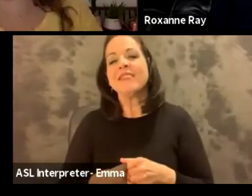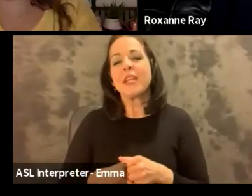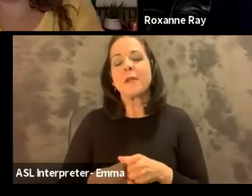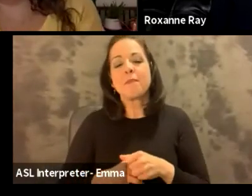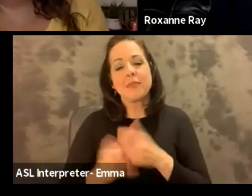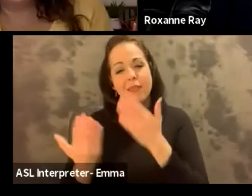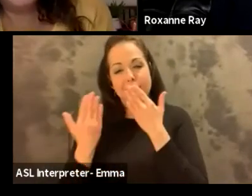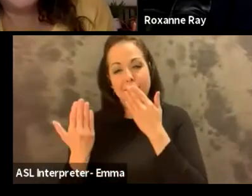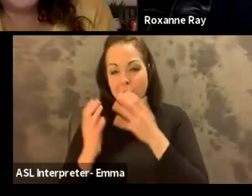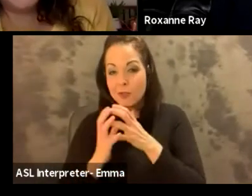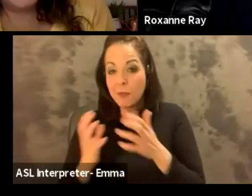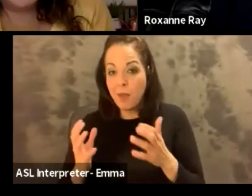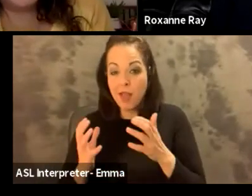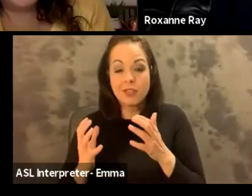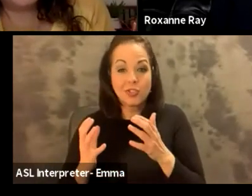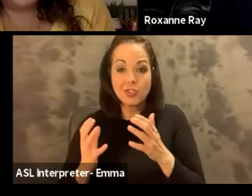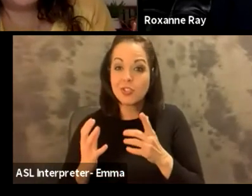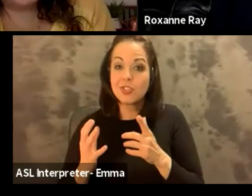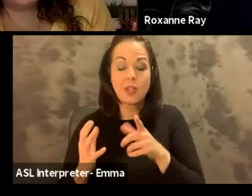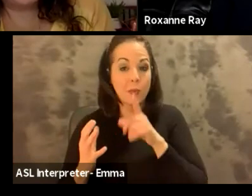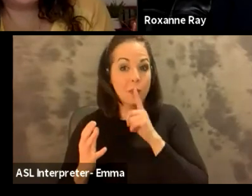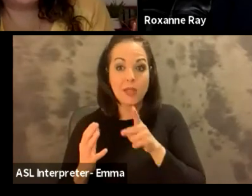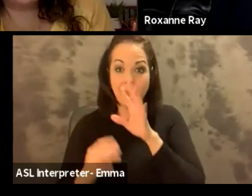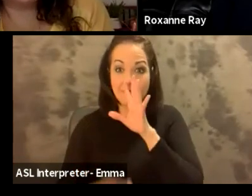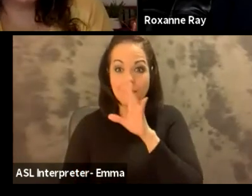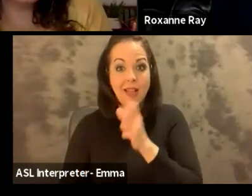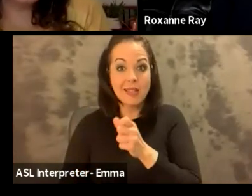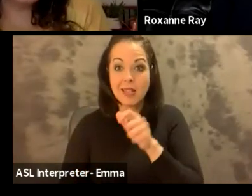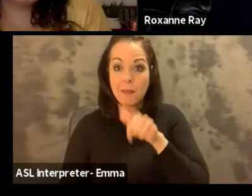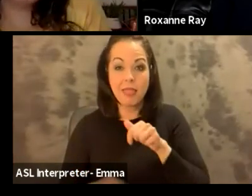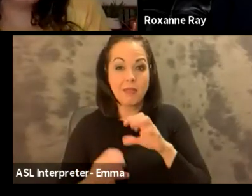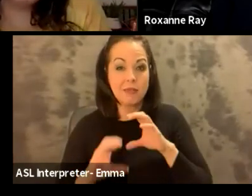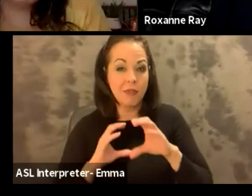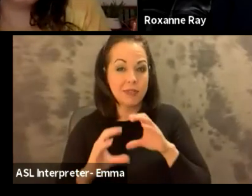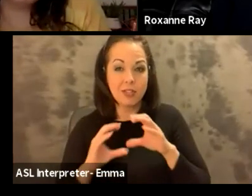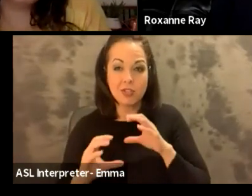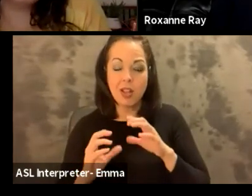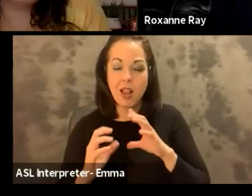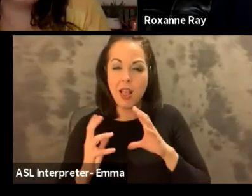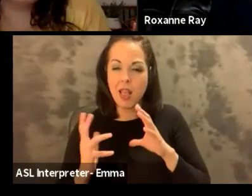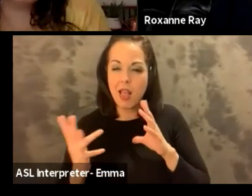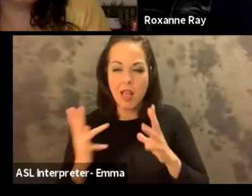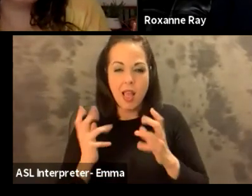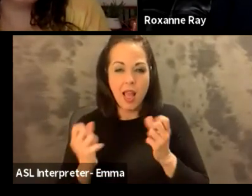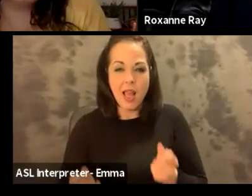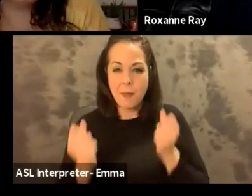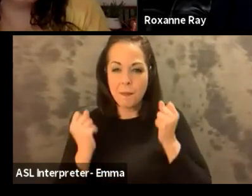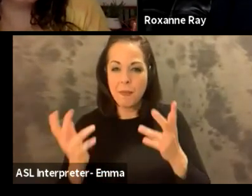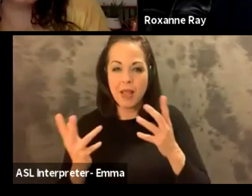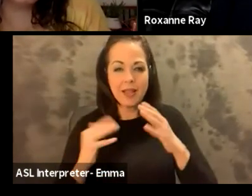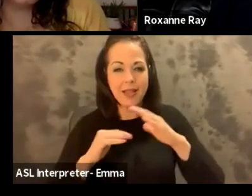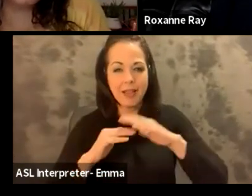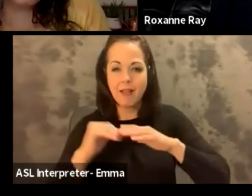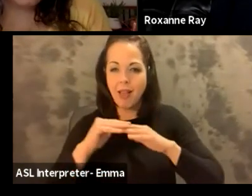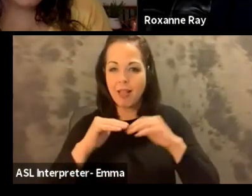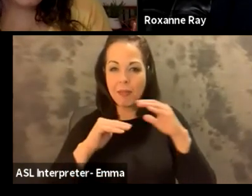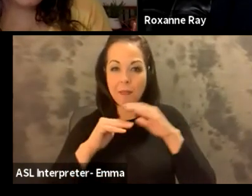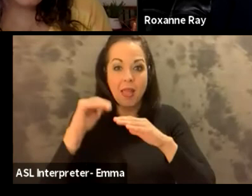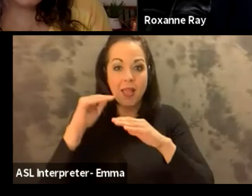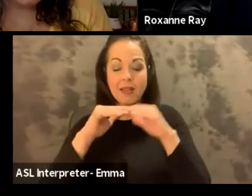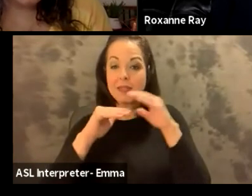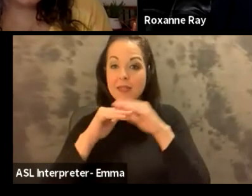thank you so much. What's so fascinating about this conversation is how many elements of our arts